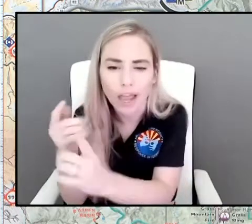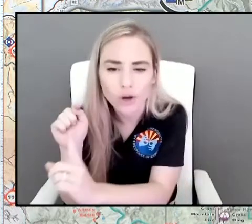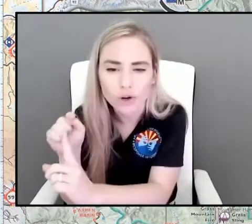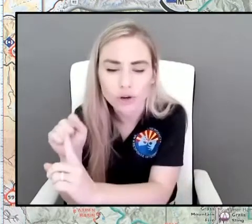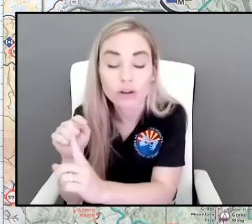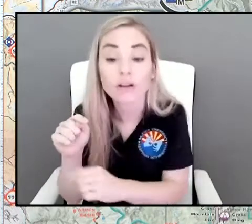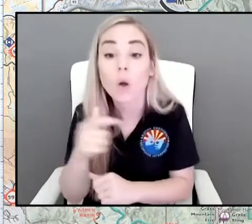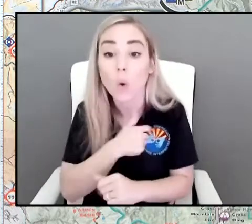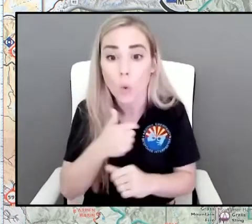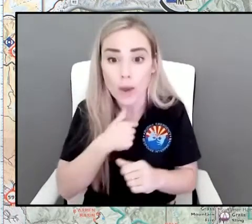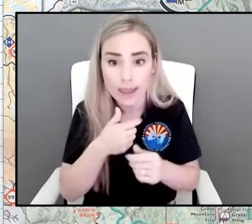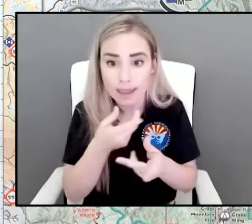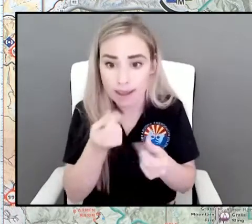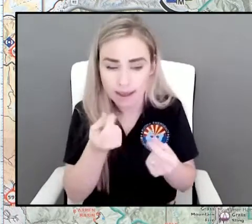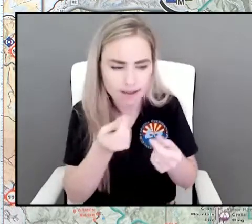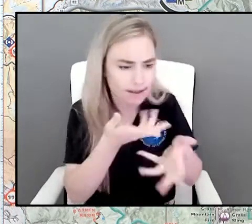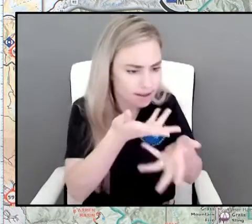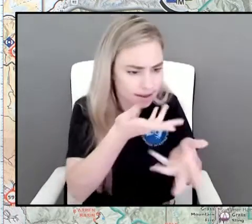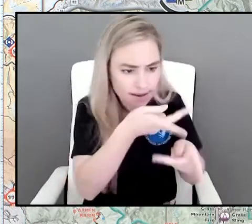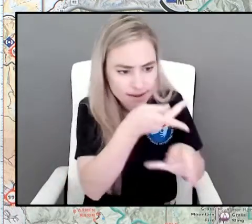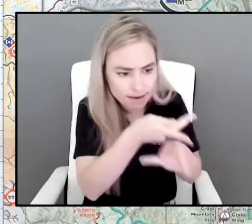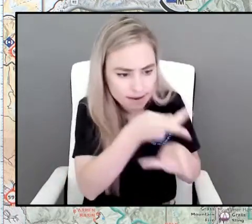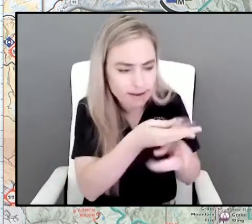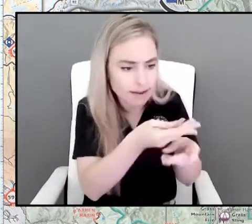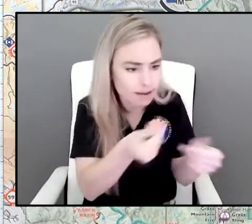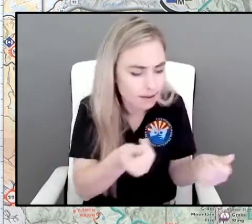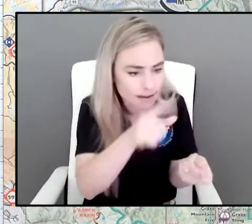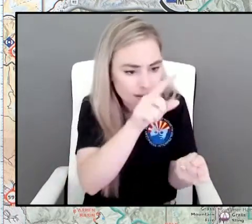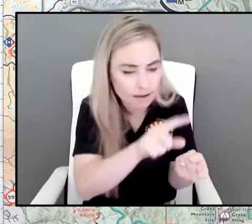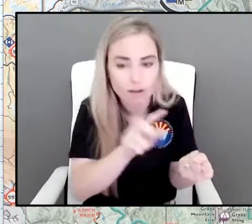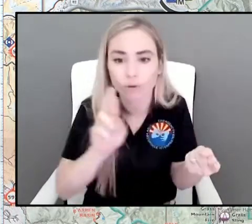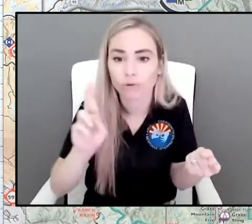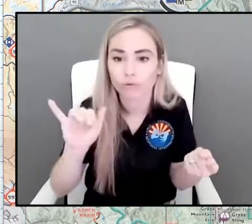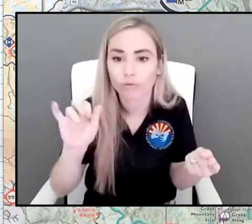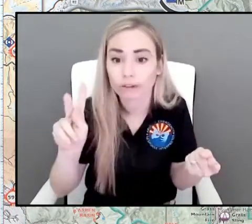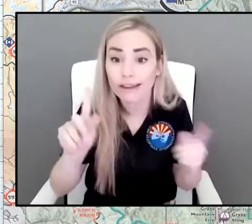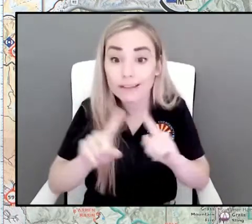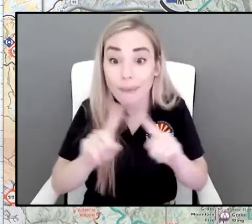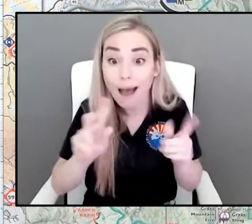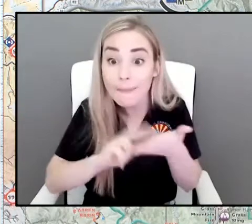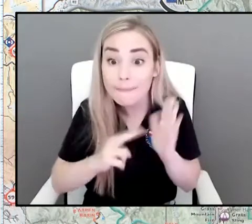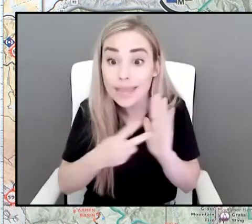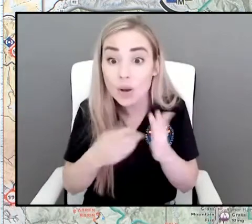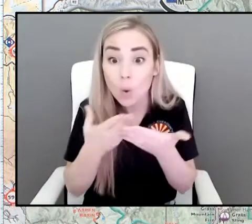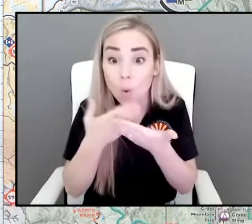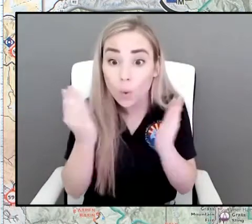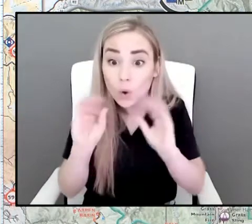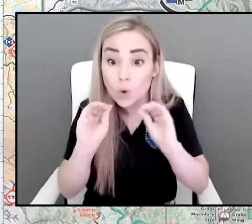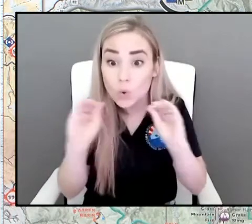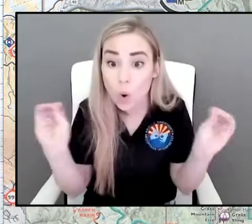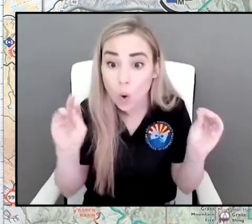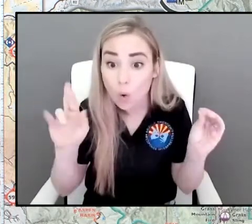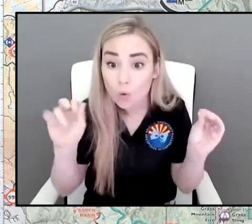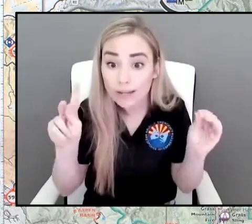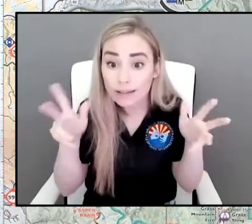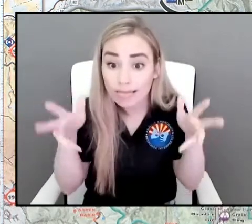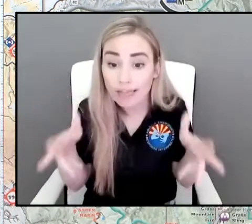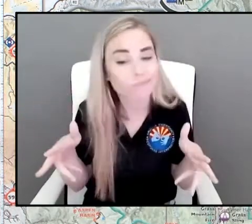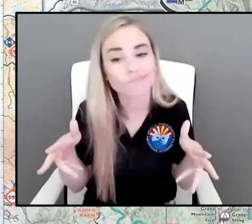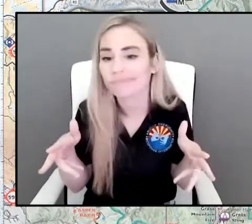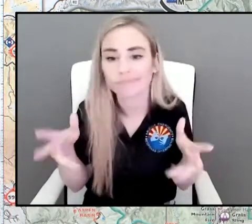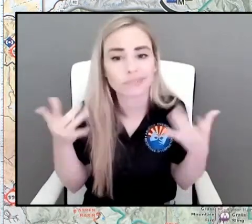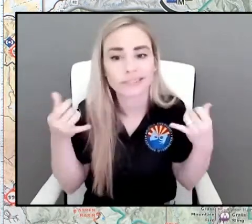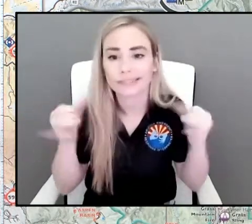these risks, but it's important for us to understand that we are not eliminating these risks and that those risks are still